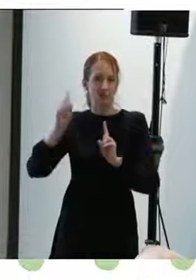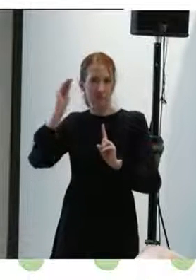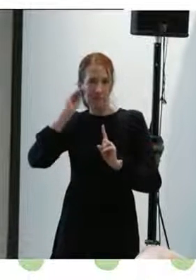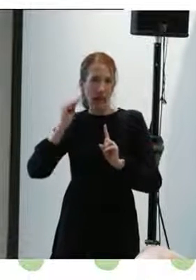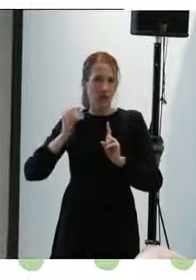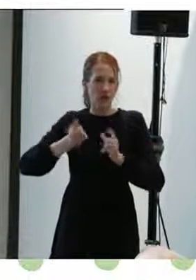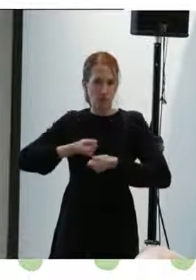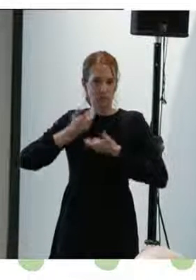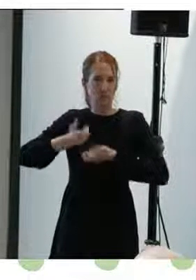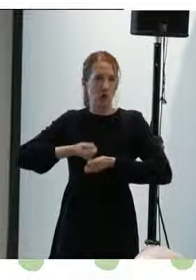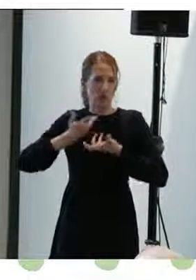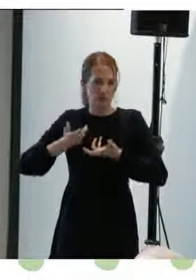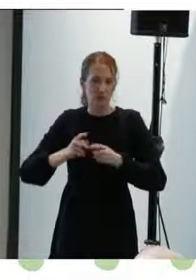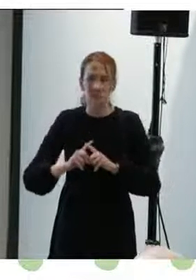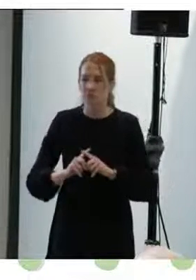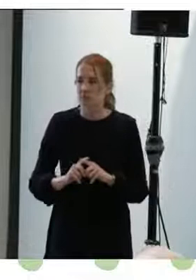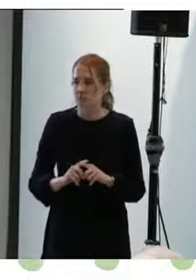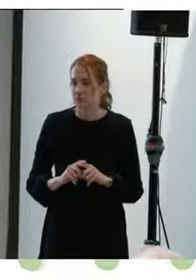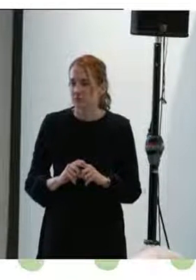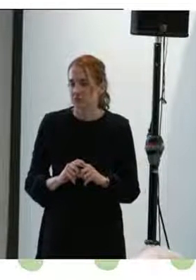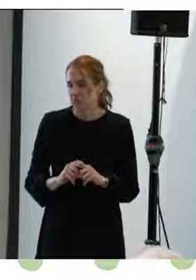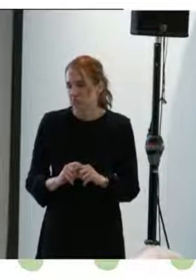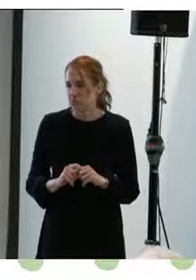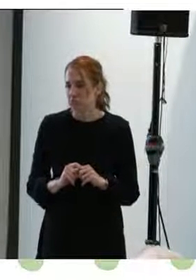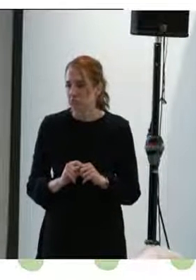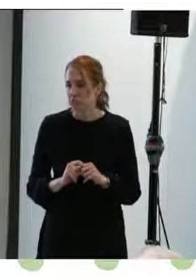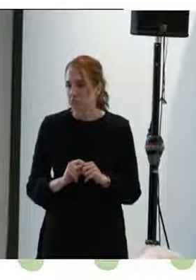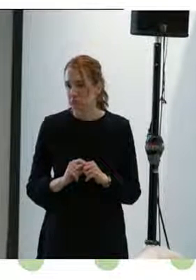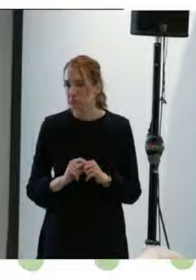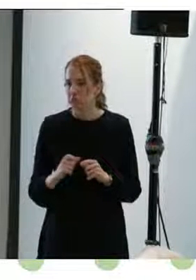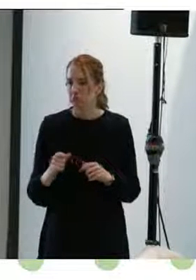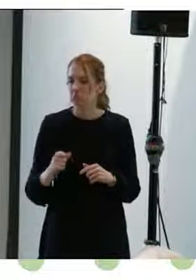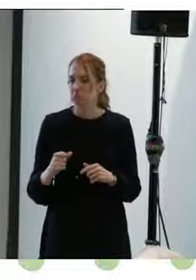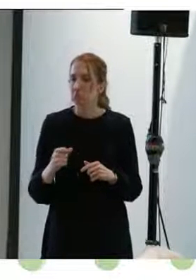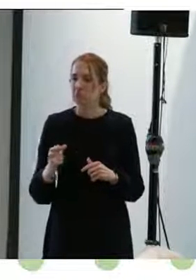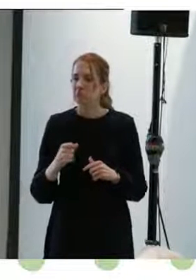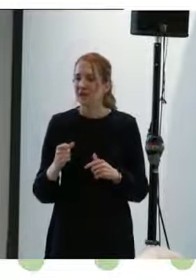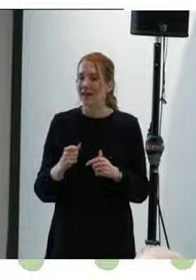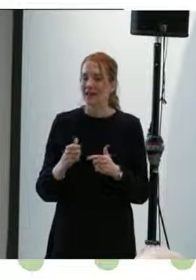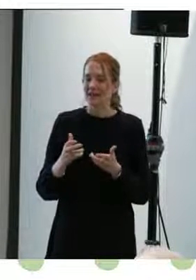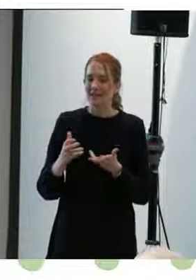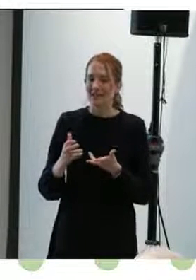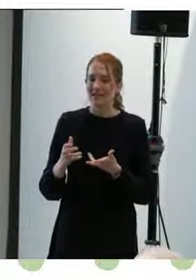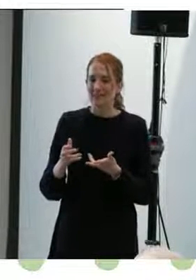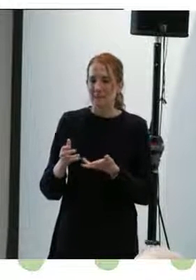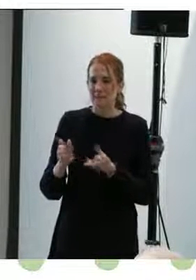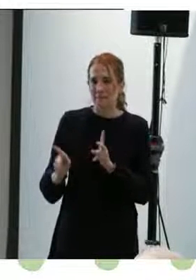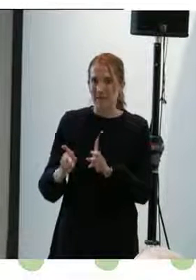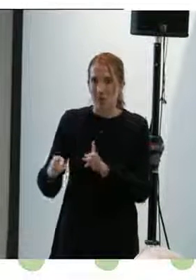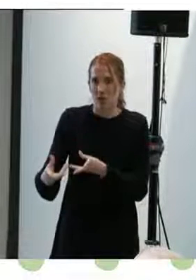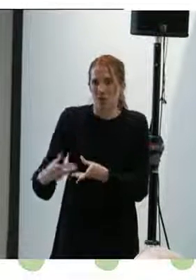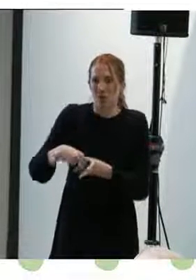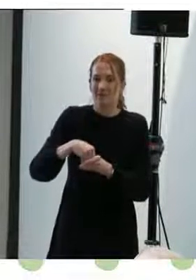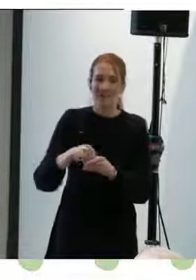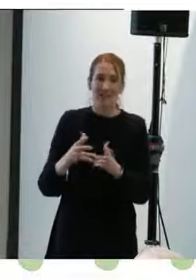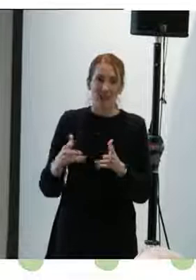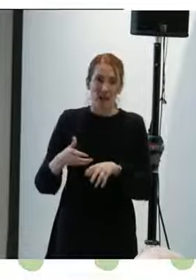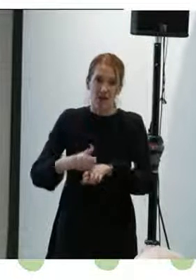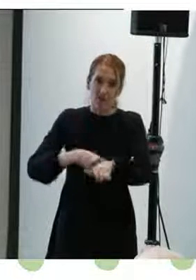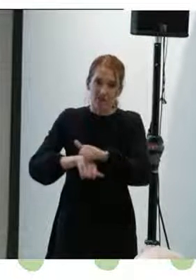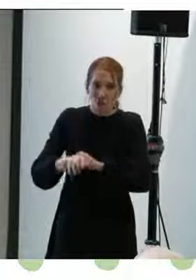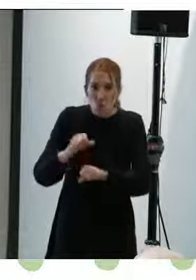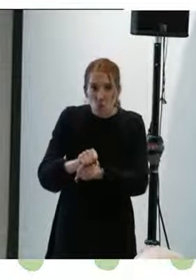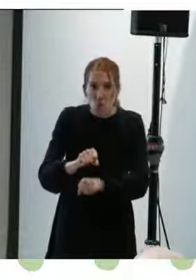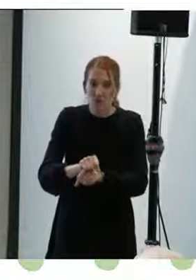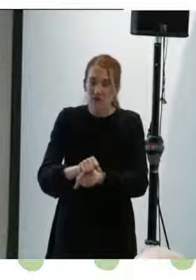contact. But yeah, I think getting people to engage is going to take a lot of legwork and a